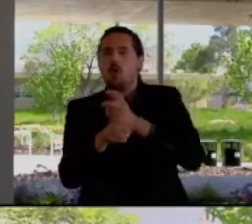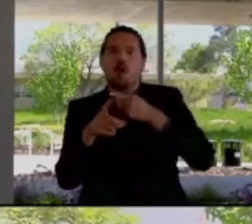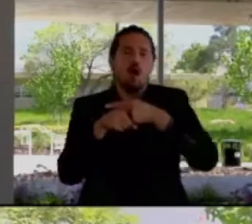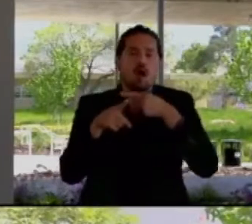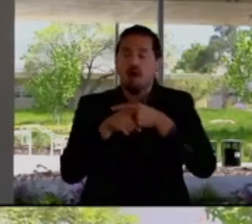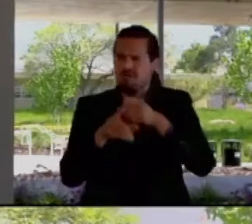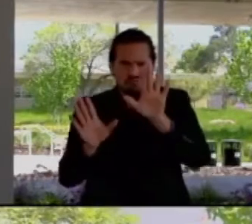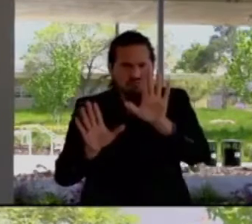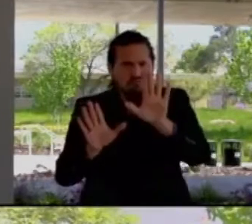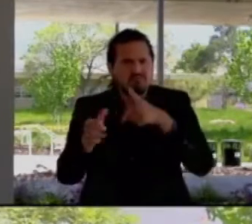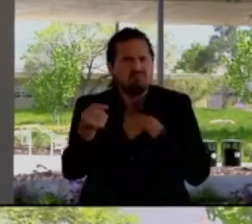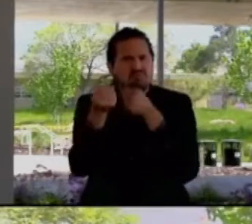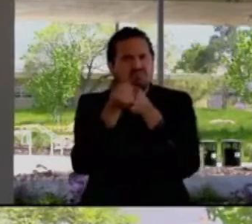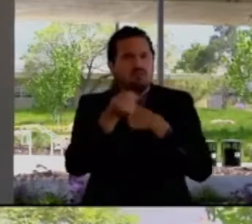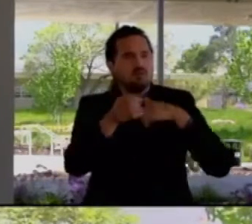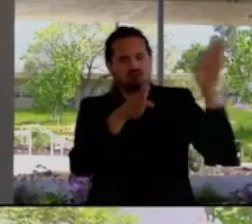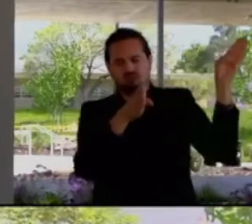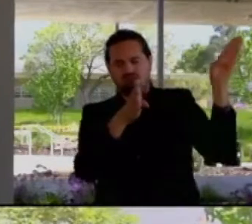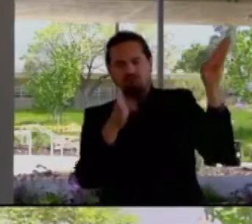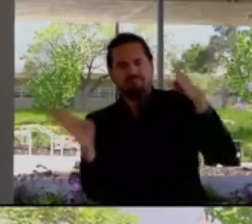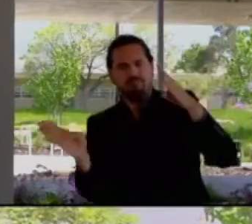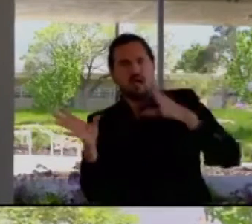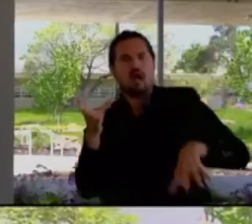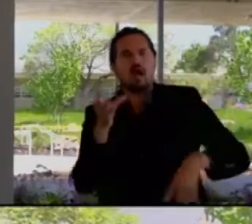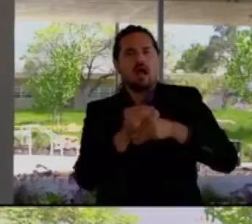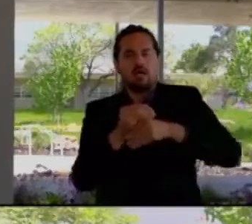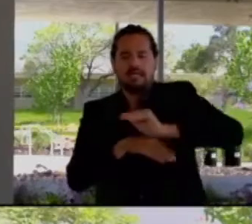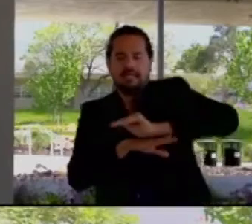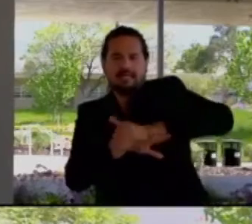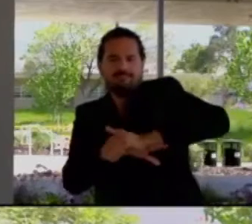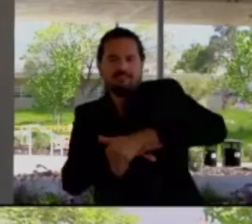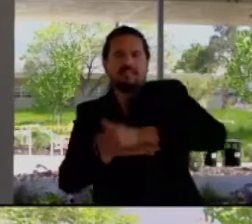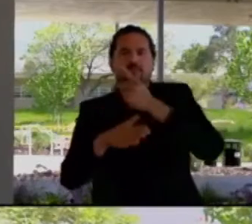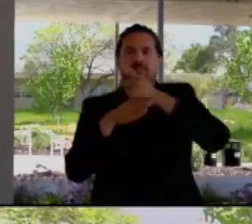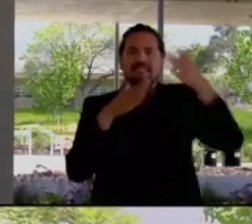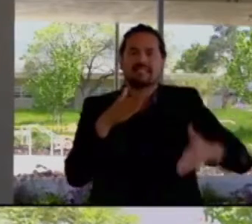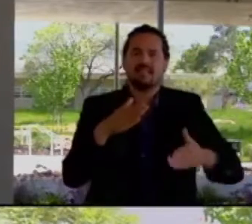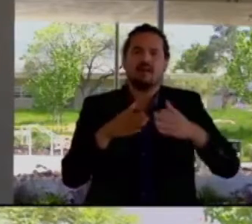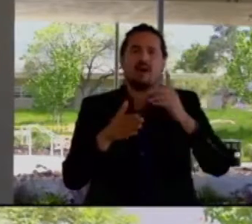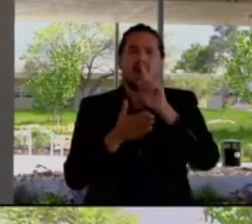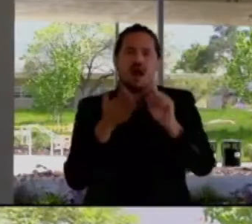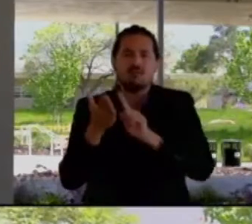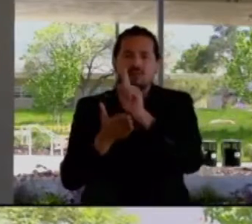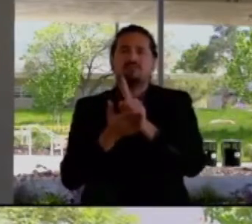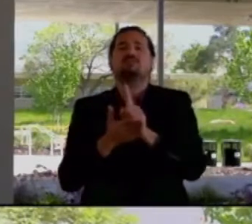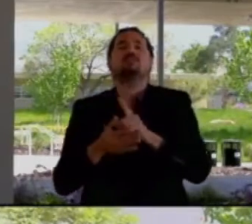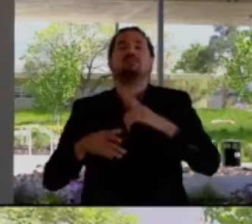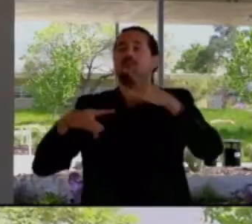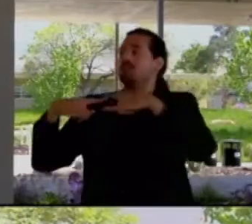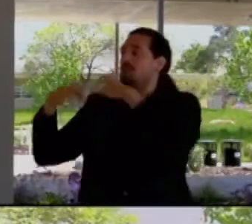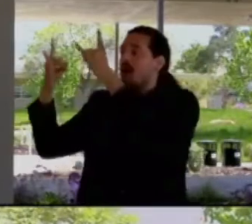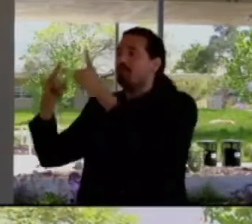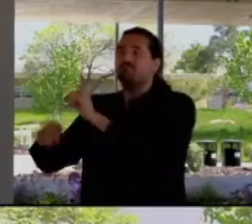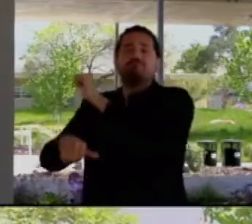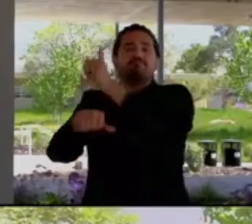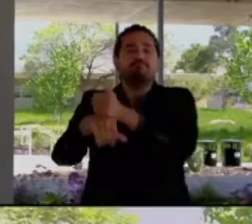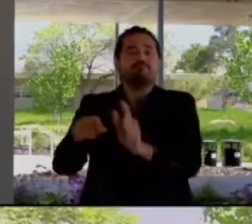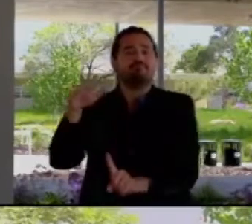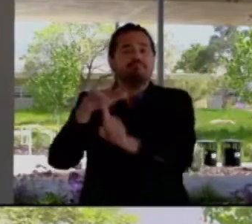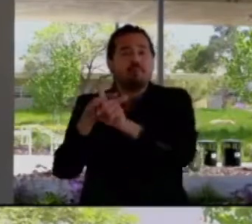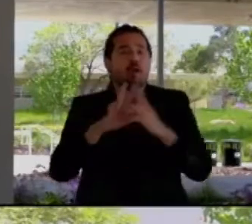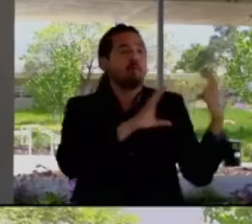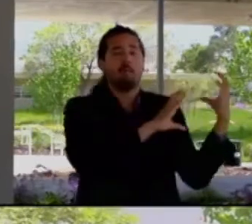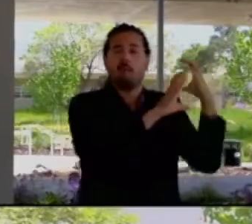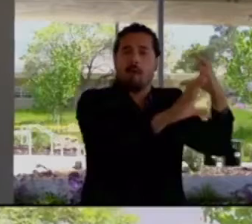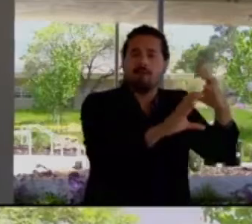we are able to offer more walk-ups, more pop-ups, more evening hours, more weekend hours. We're coming to you. If